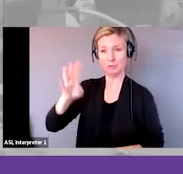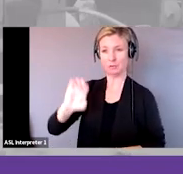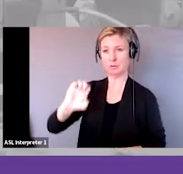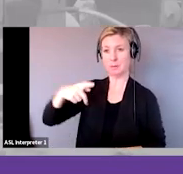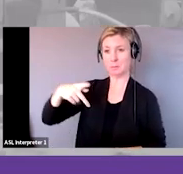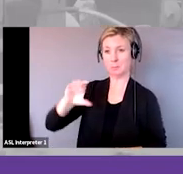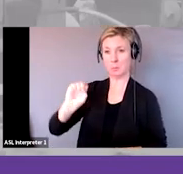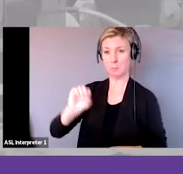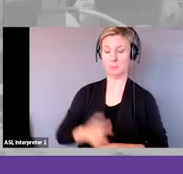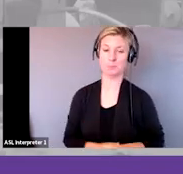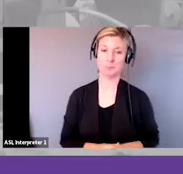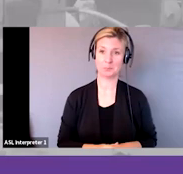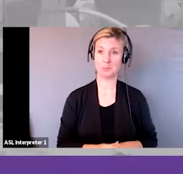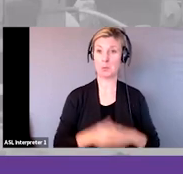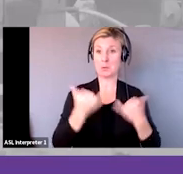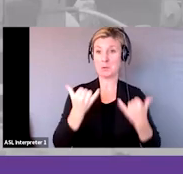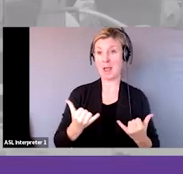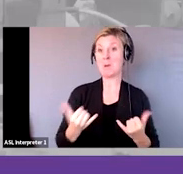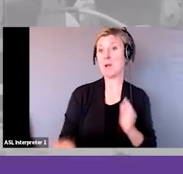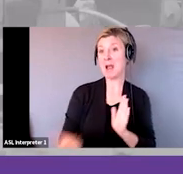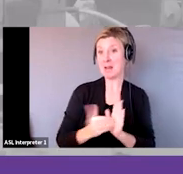now, more Sonia.